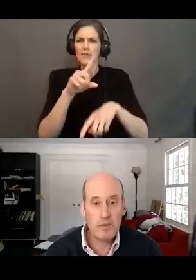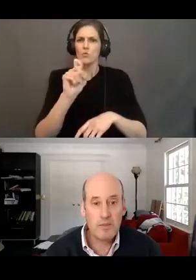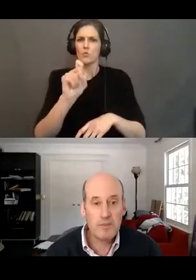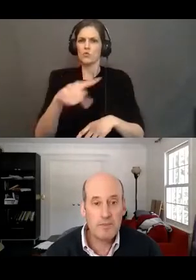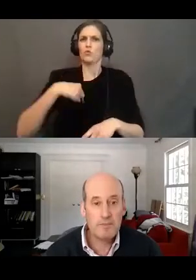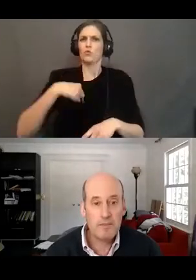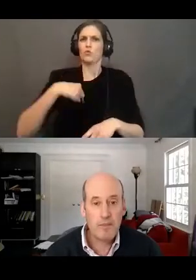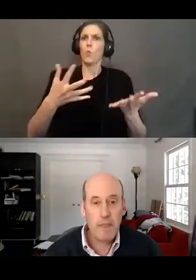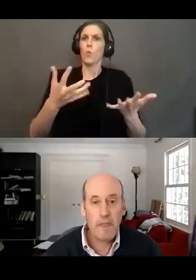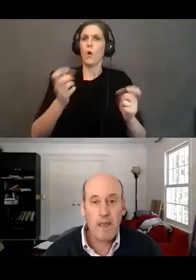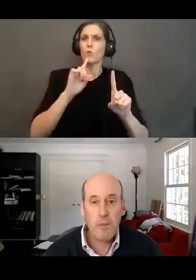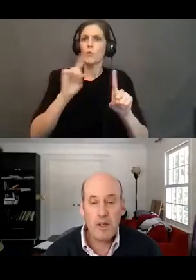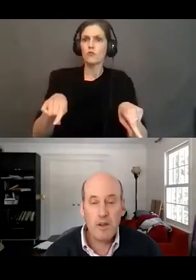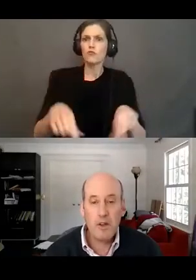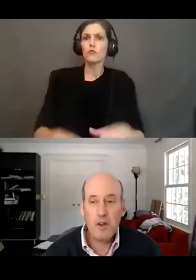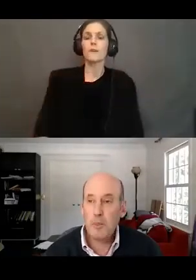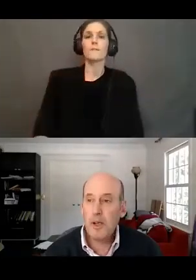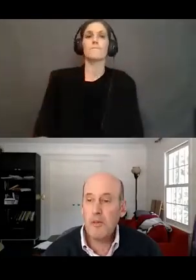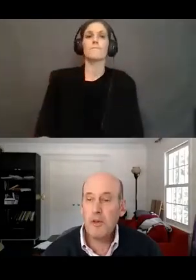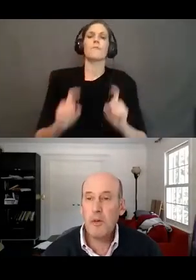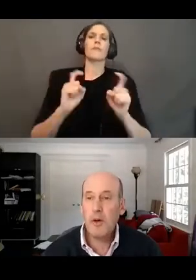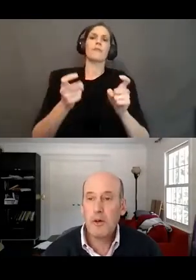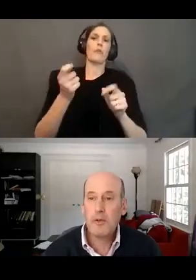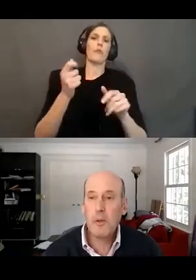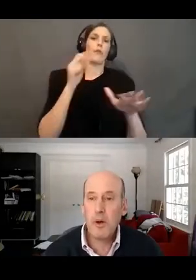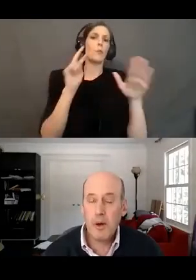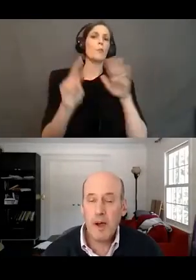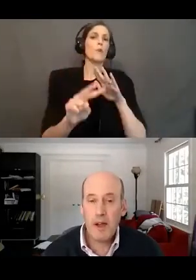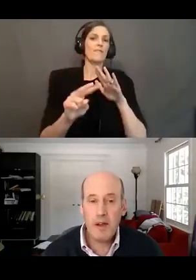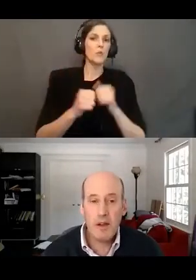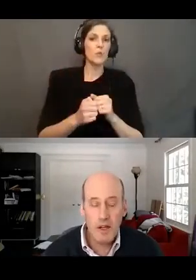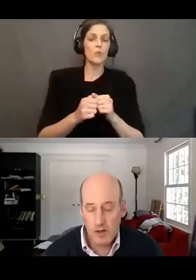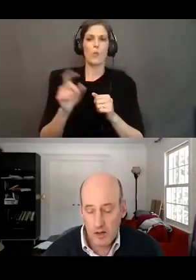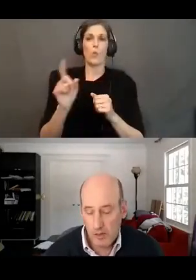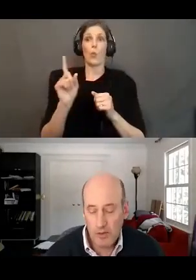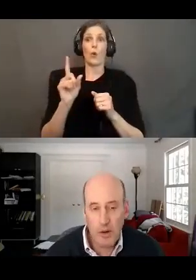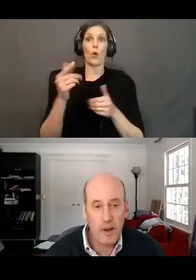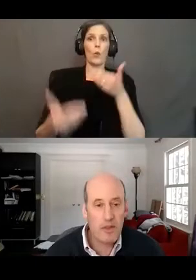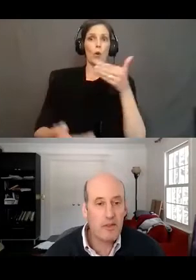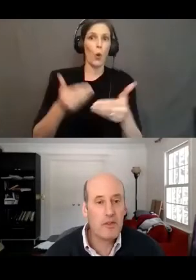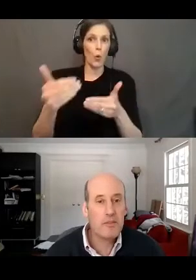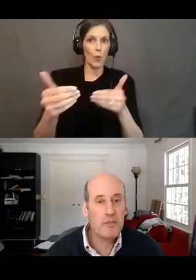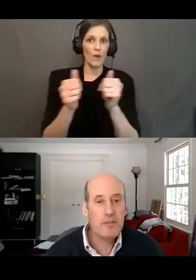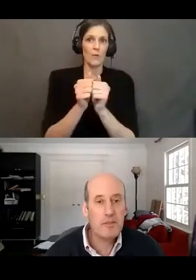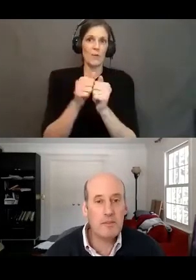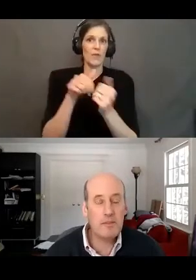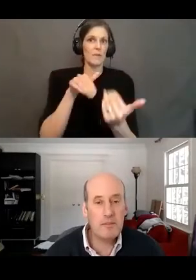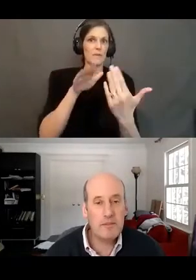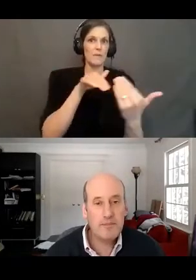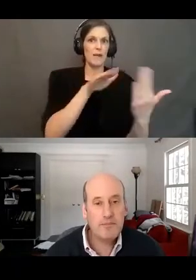answer. I'm going to give you a little preview for where we're headed in terms of our methods.